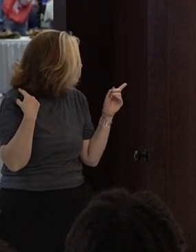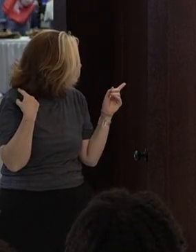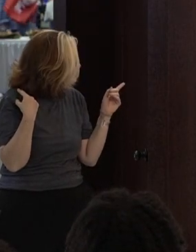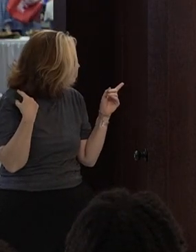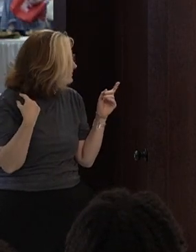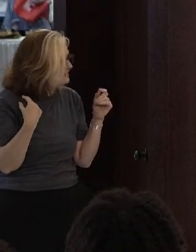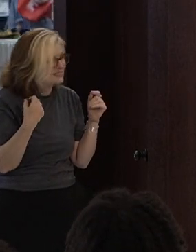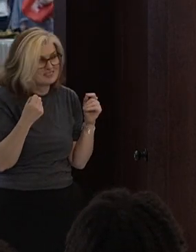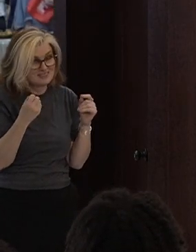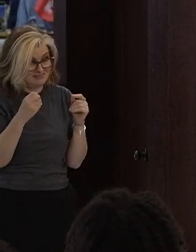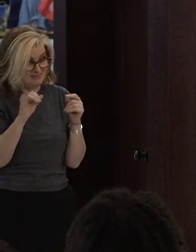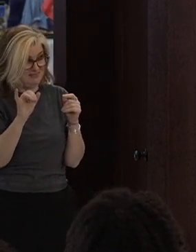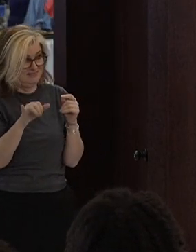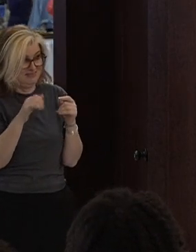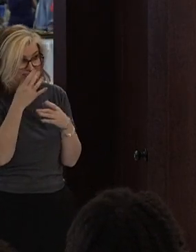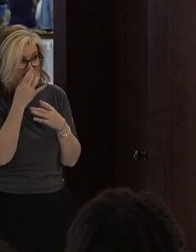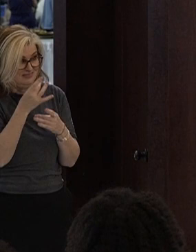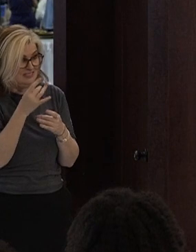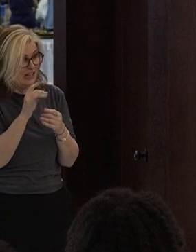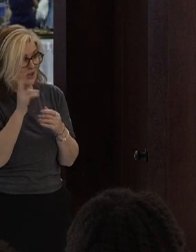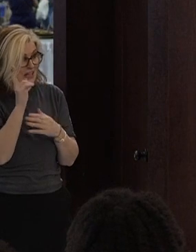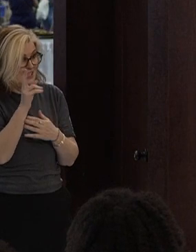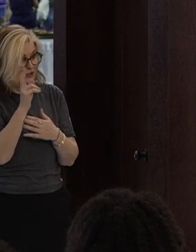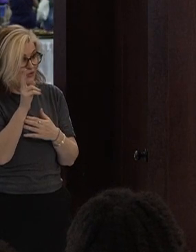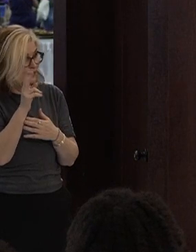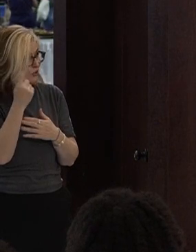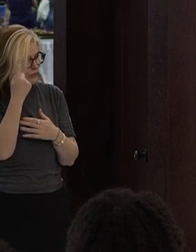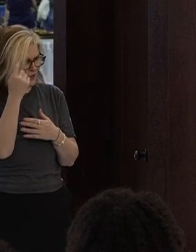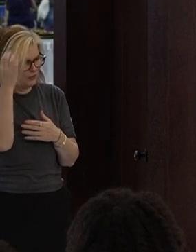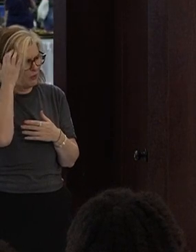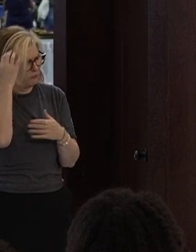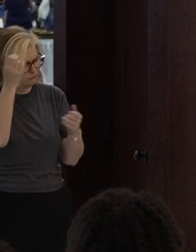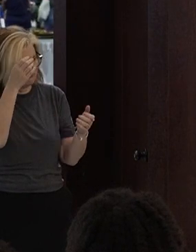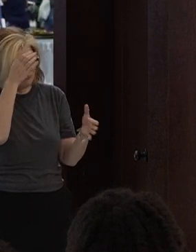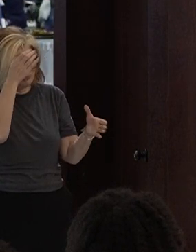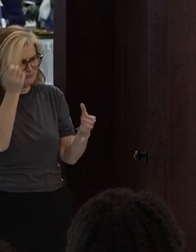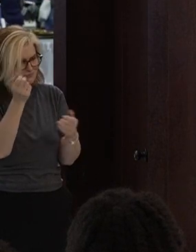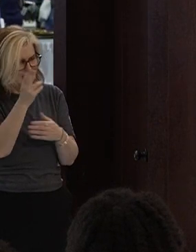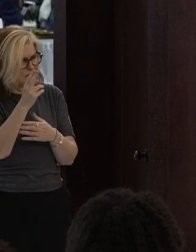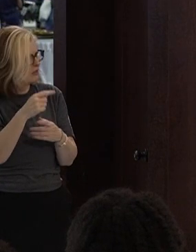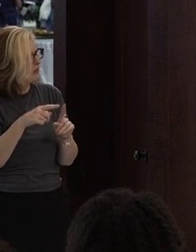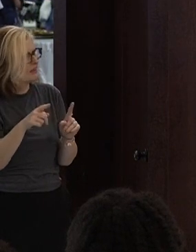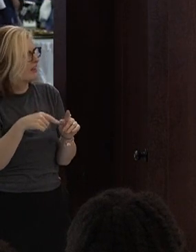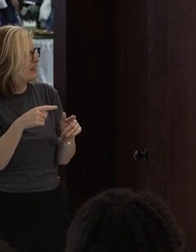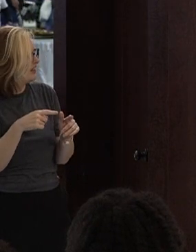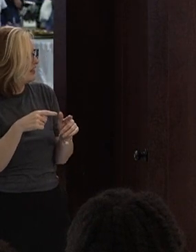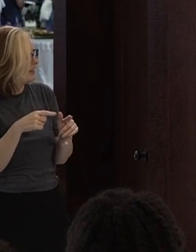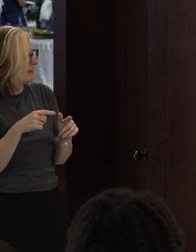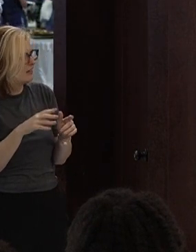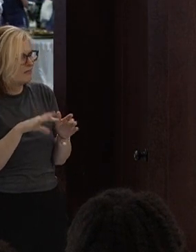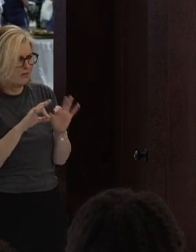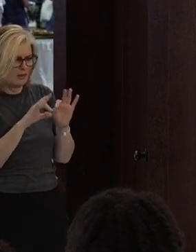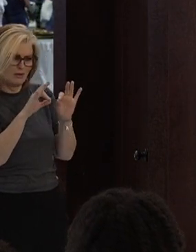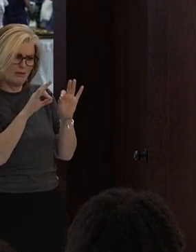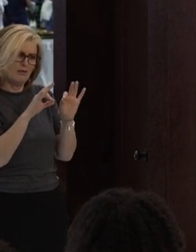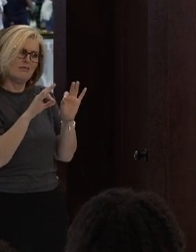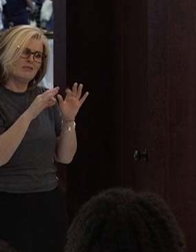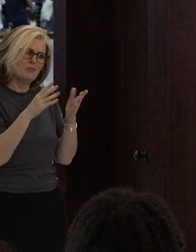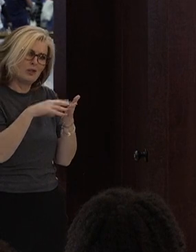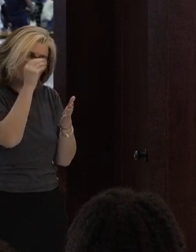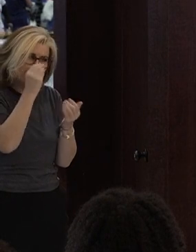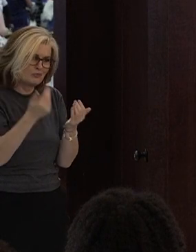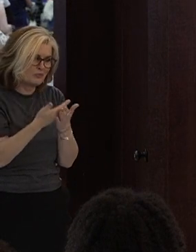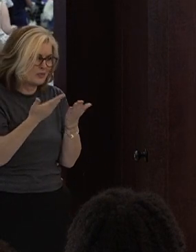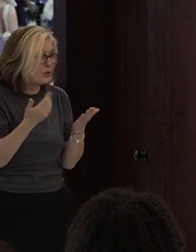Right? So isn't that interesting how history, you think you know history, but then you know, you learn new things. We learn new